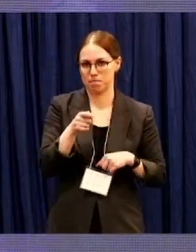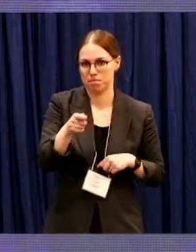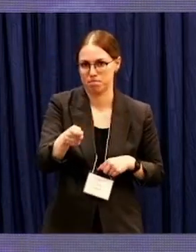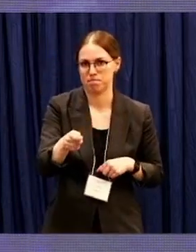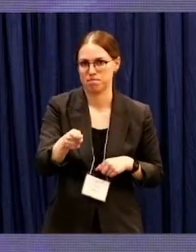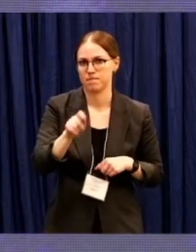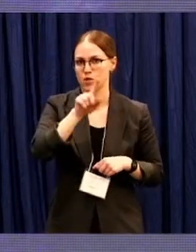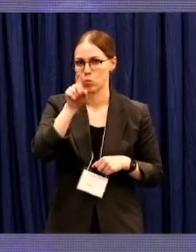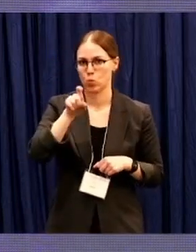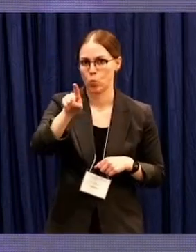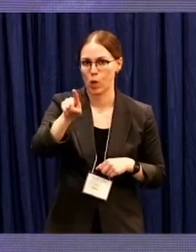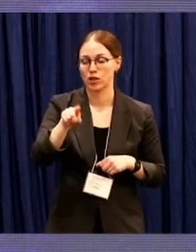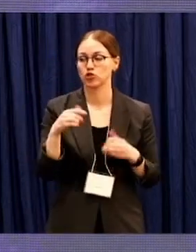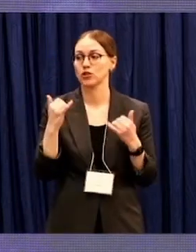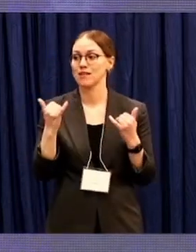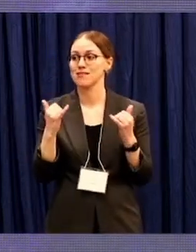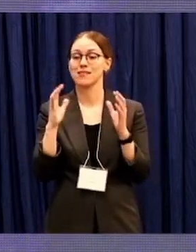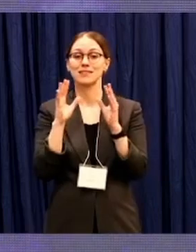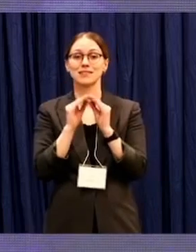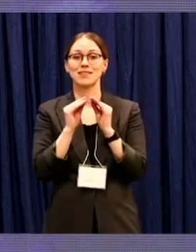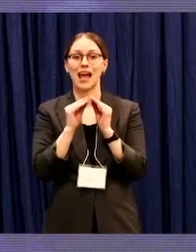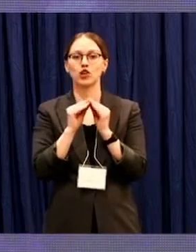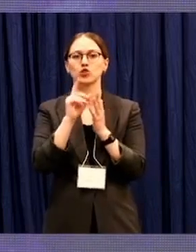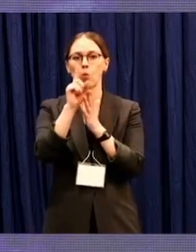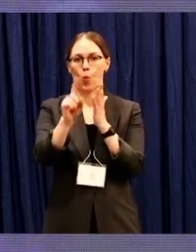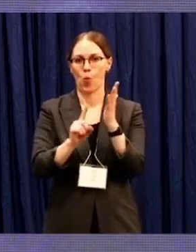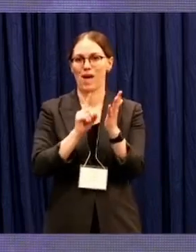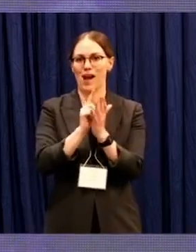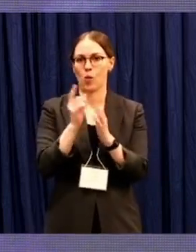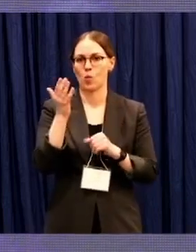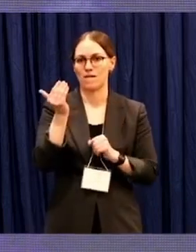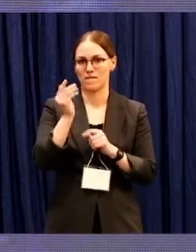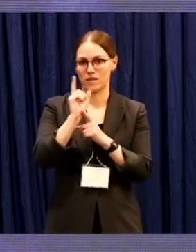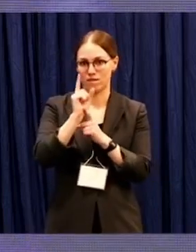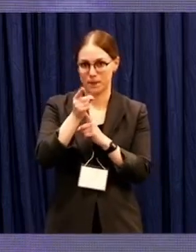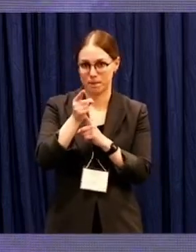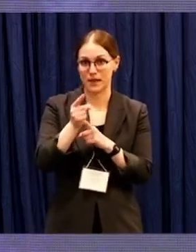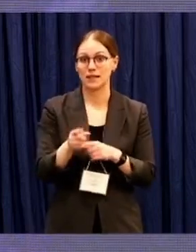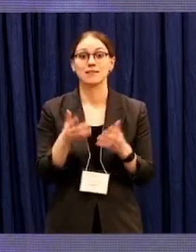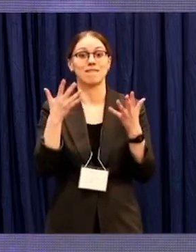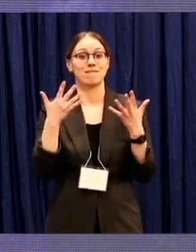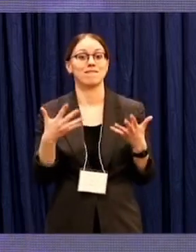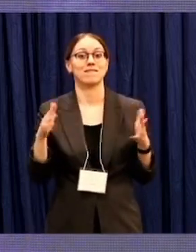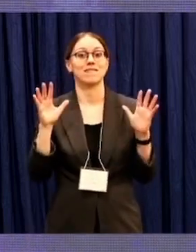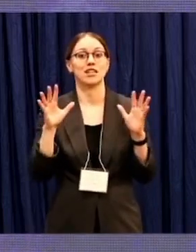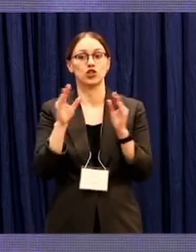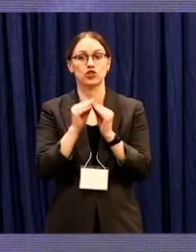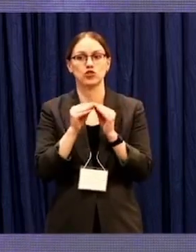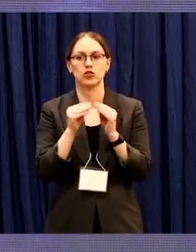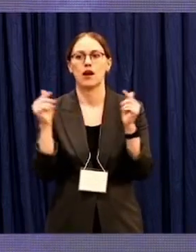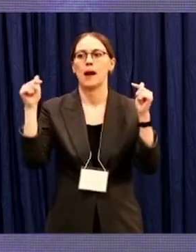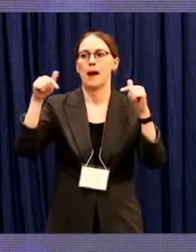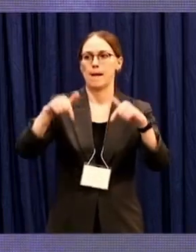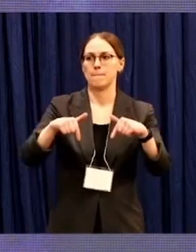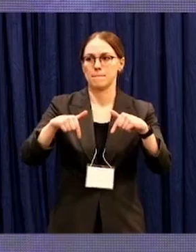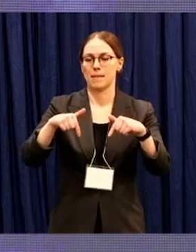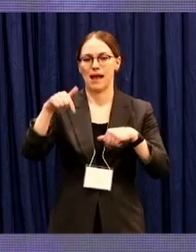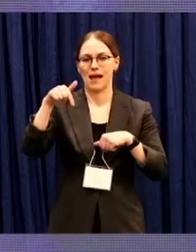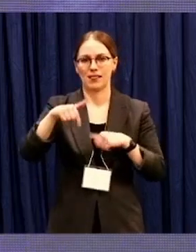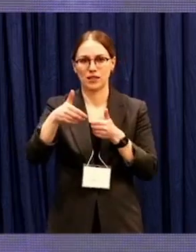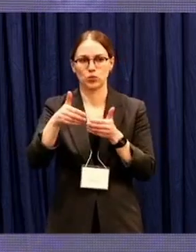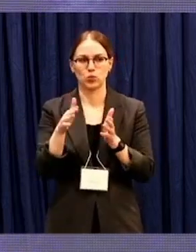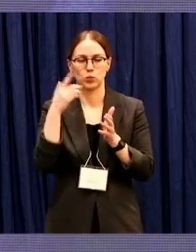last approximately 1 hour and 15 minutes. After the session, please return to the plenary room for the